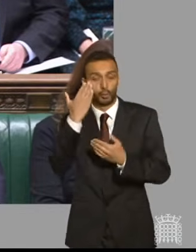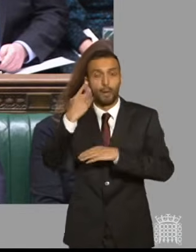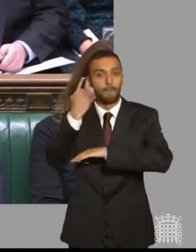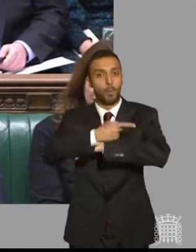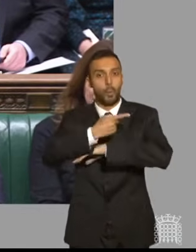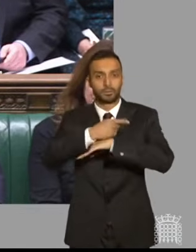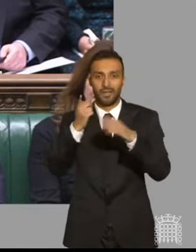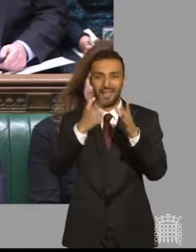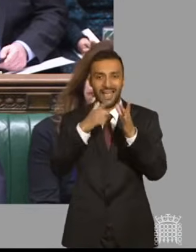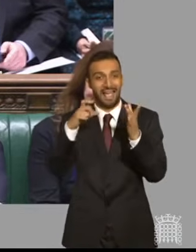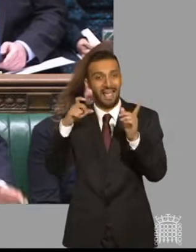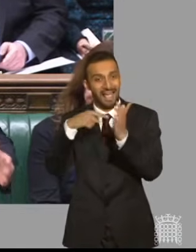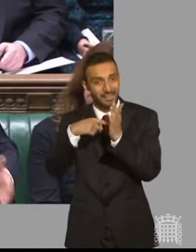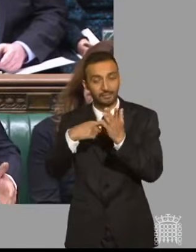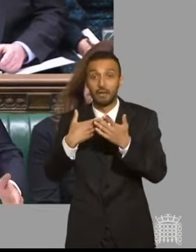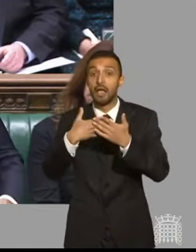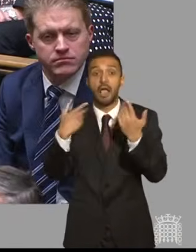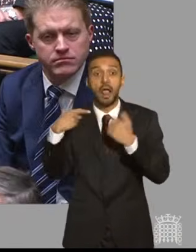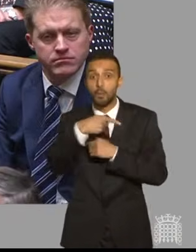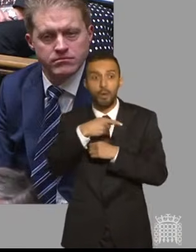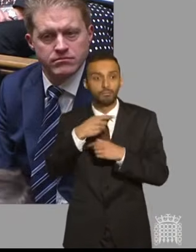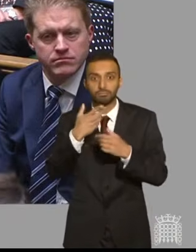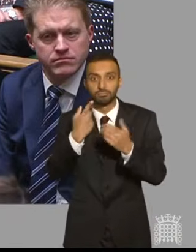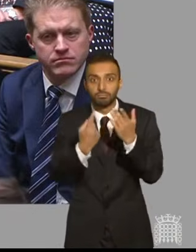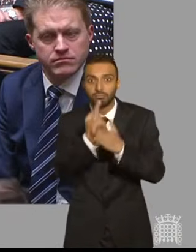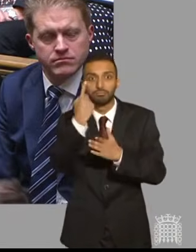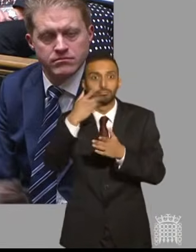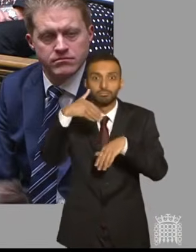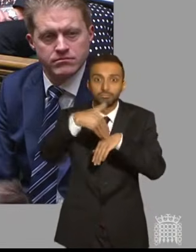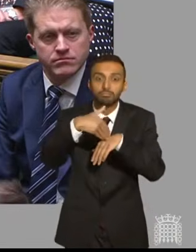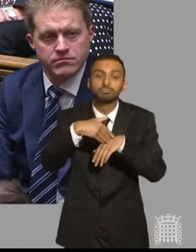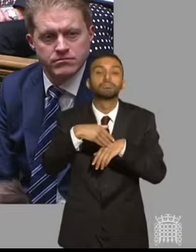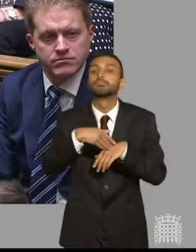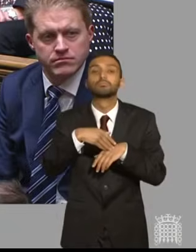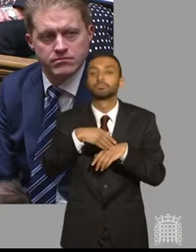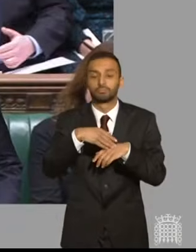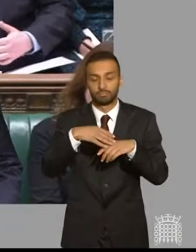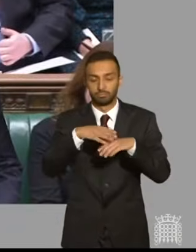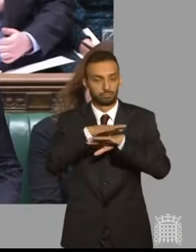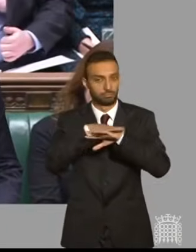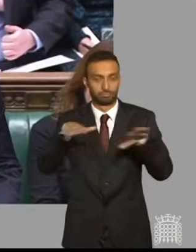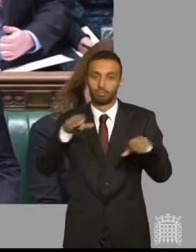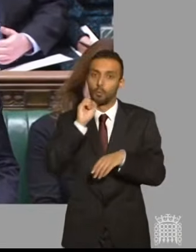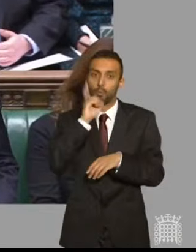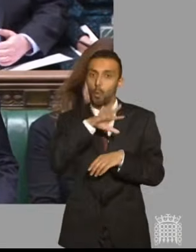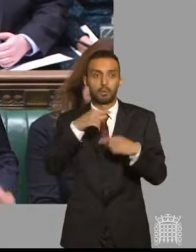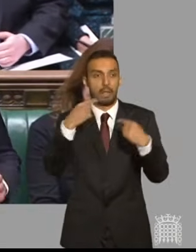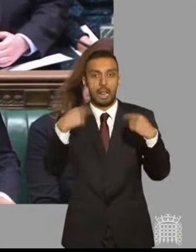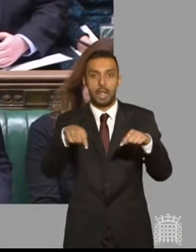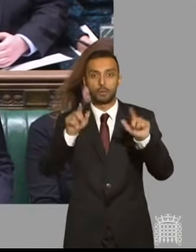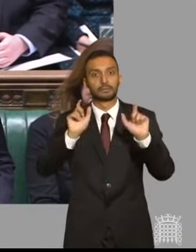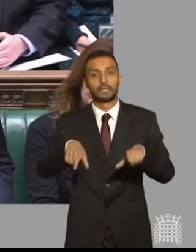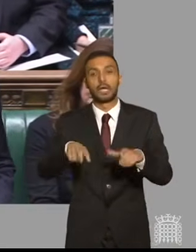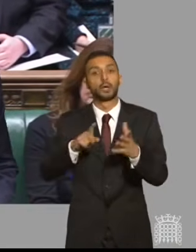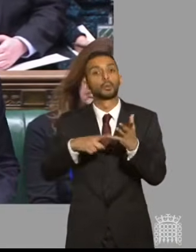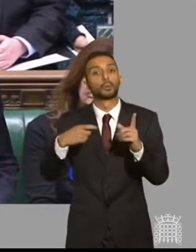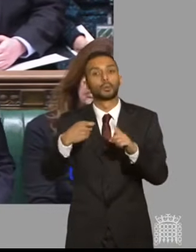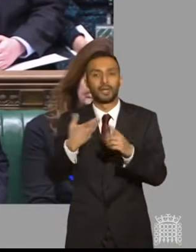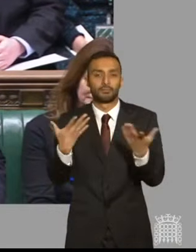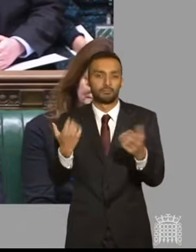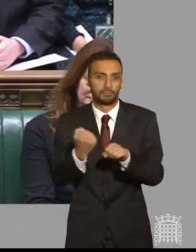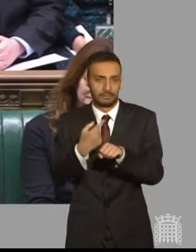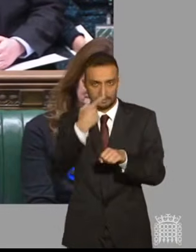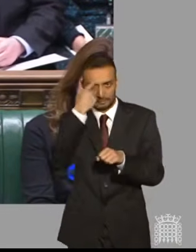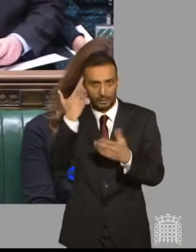in the United Kingdom. That is the common-sense position that I believe is supported by the majority of the British public, but one that the Labour Party